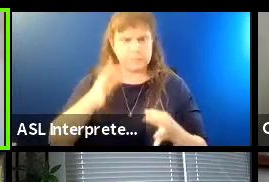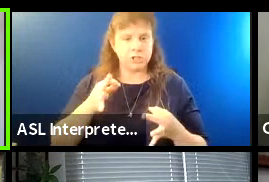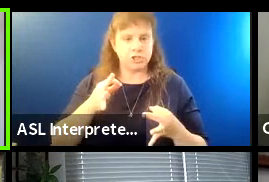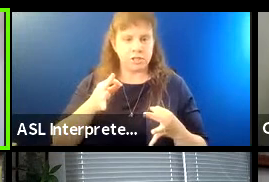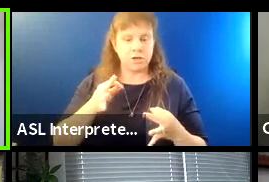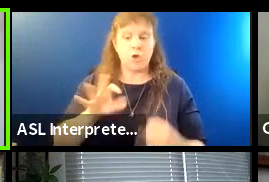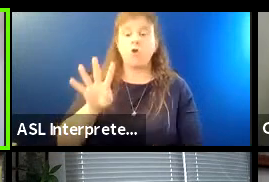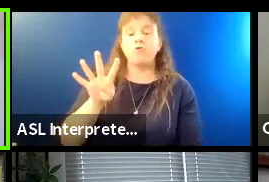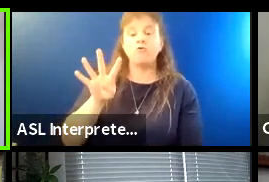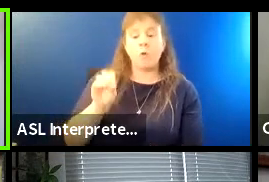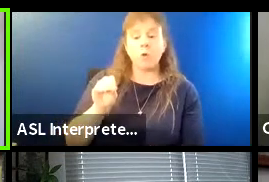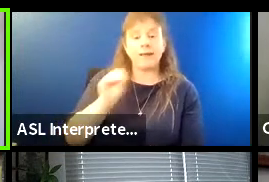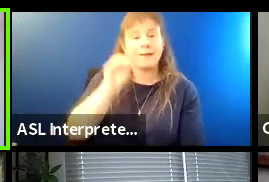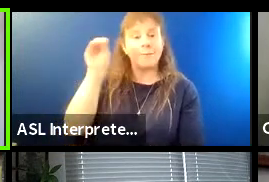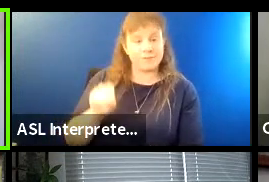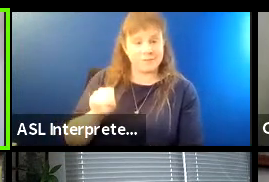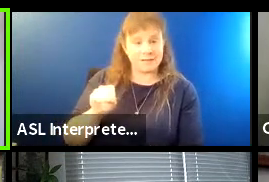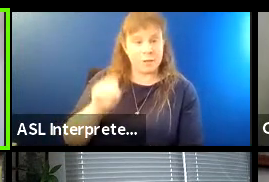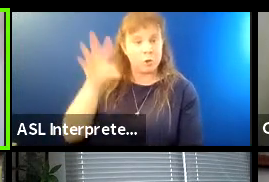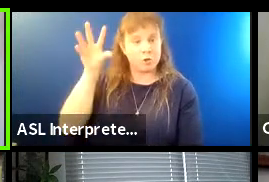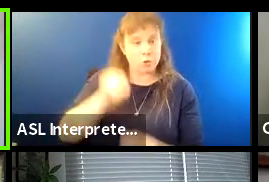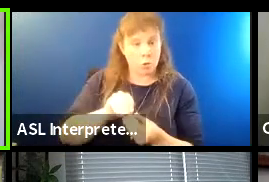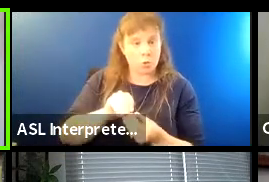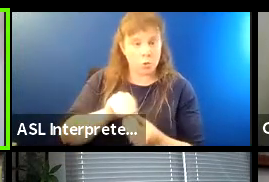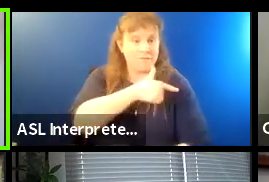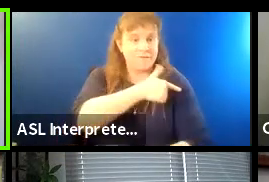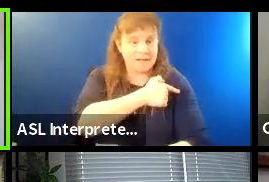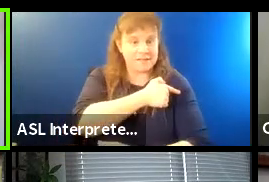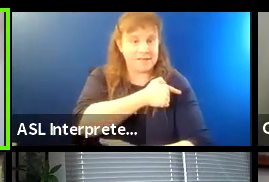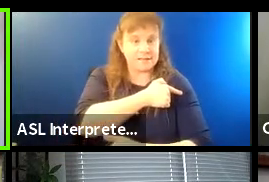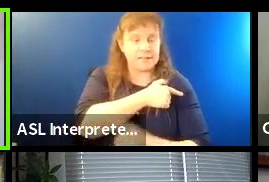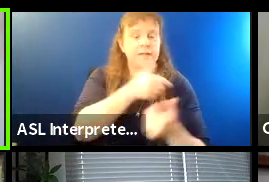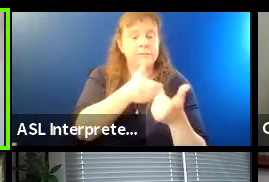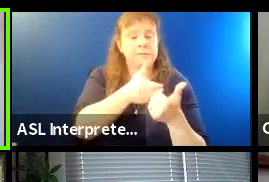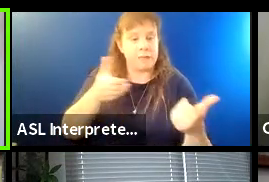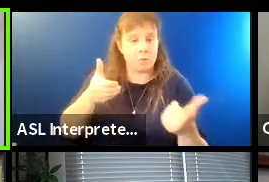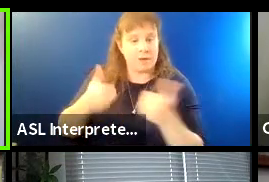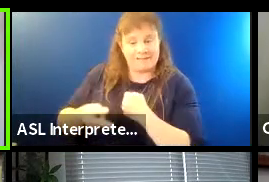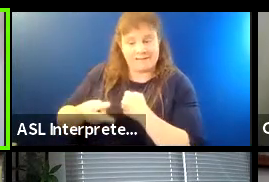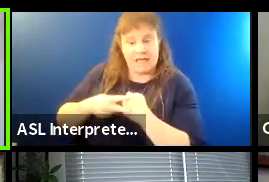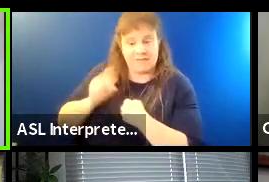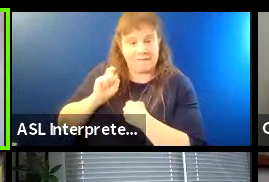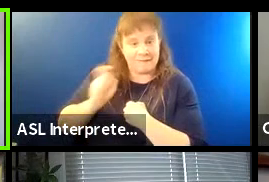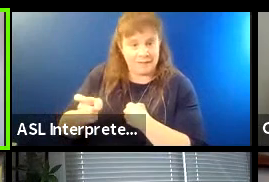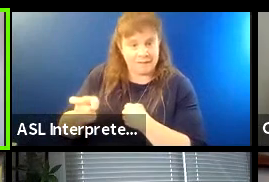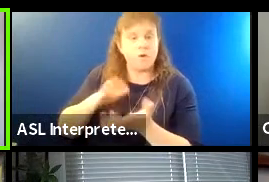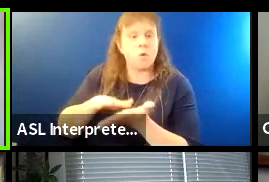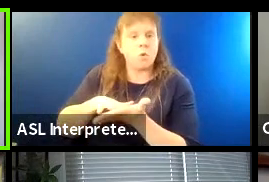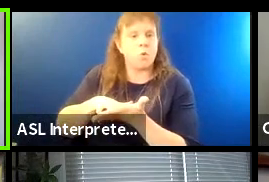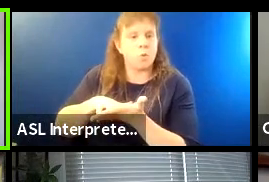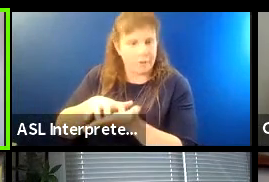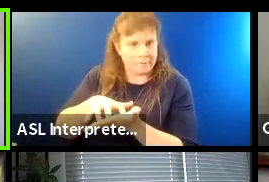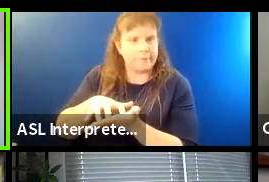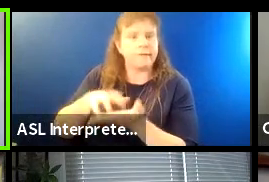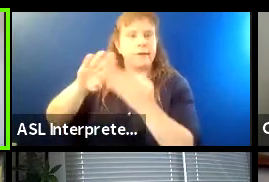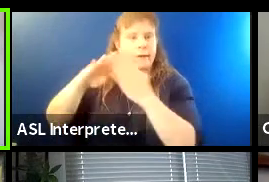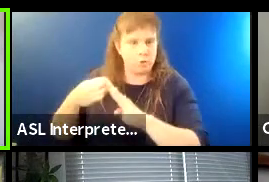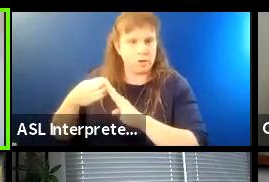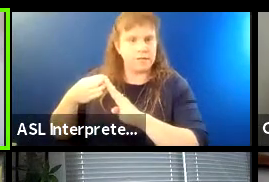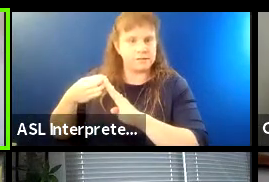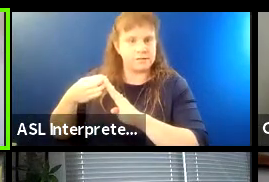most disadvantaged communities, exceeding any other state to my knowledge.